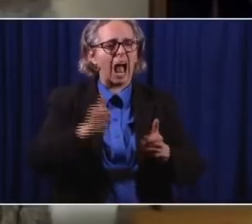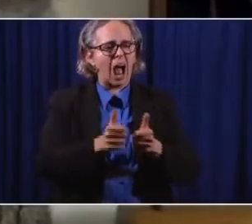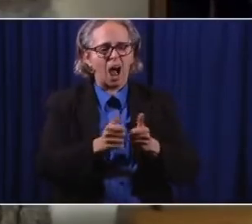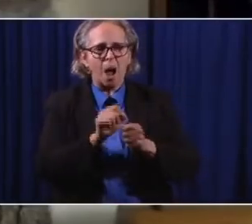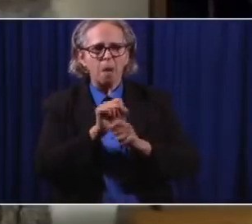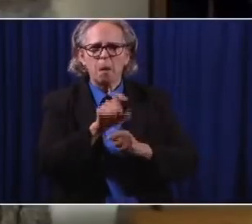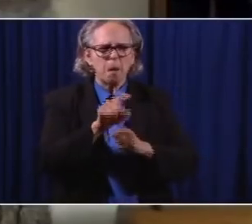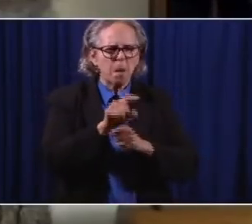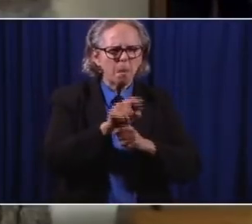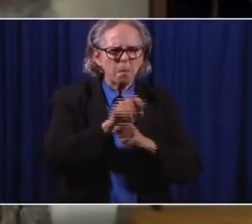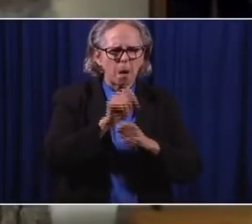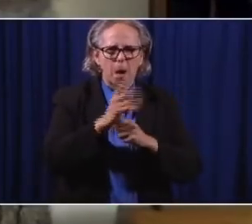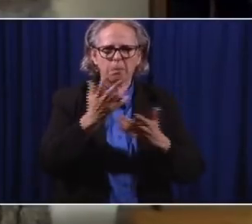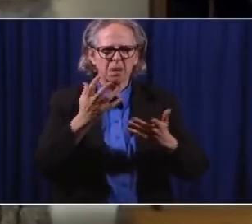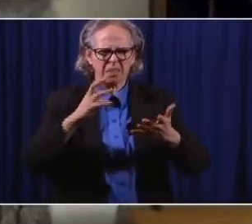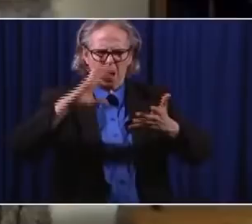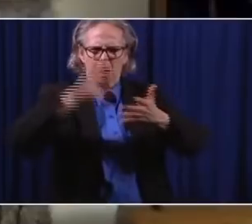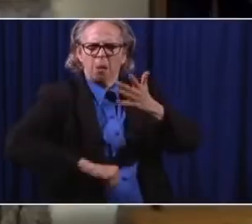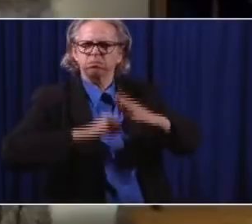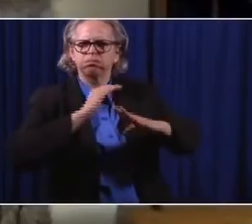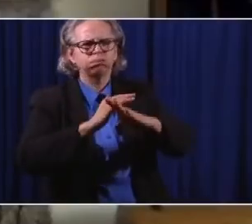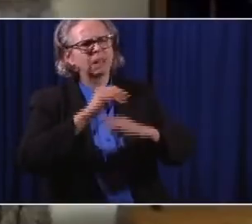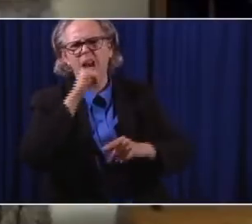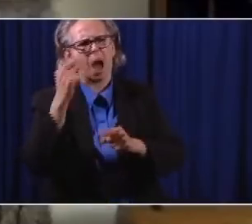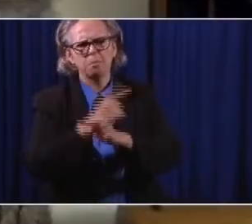do. But look,